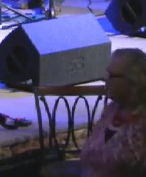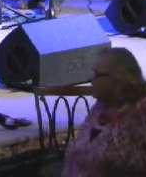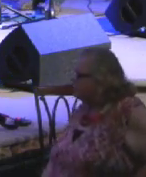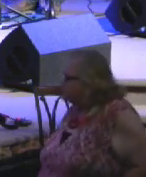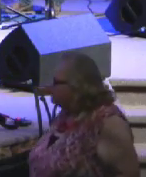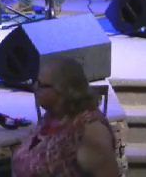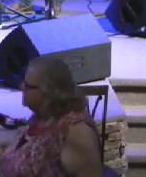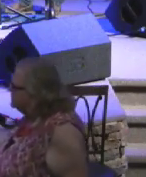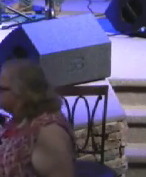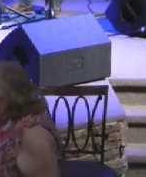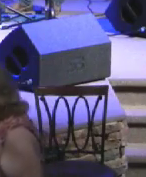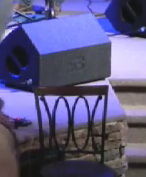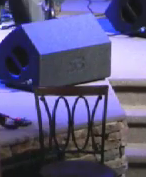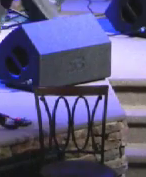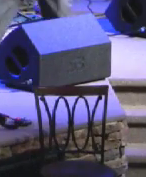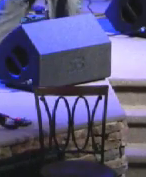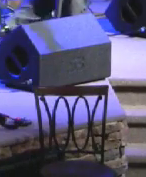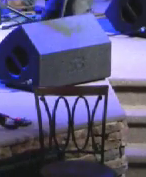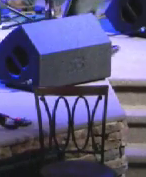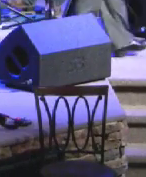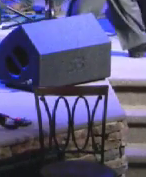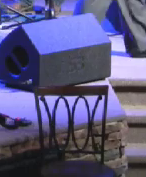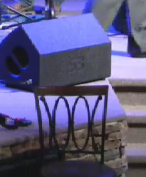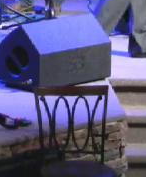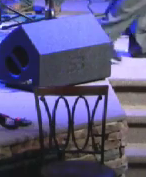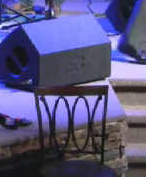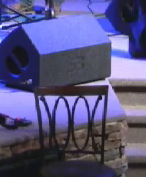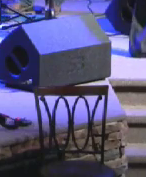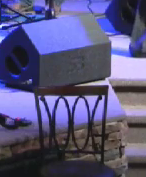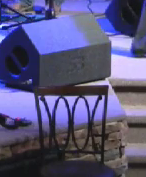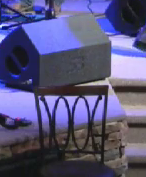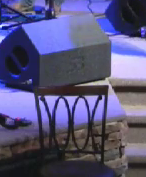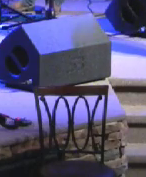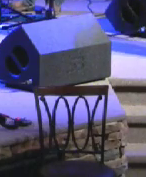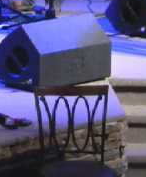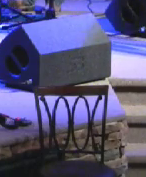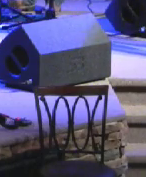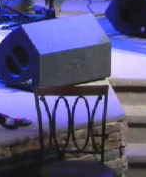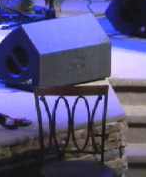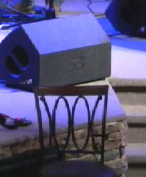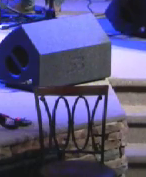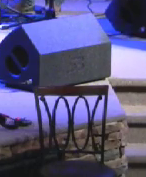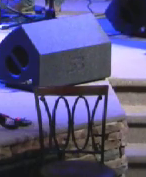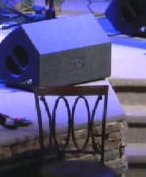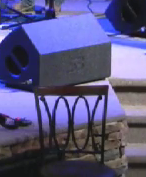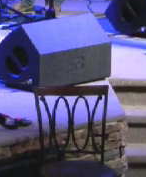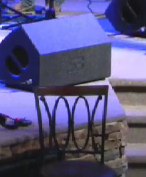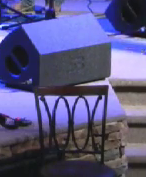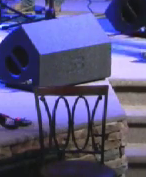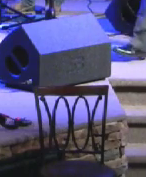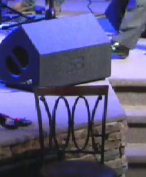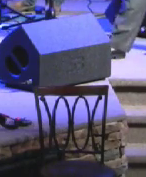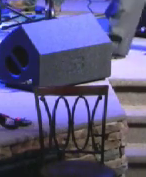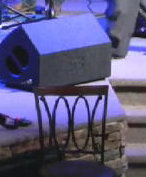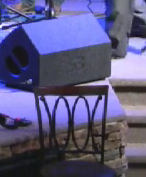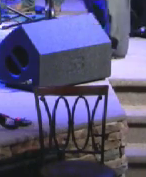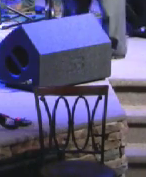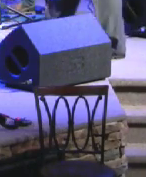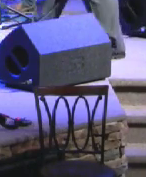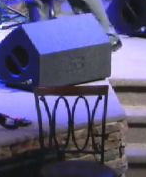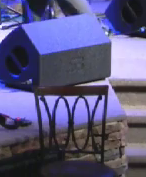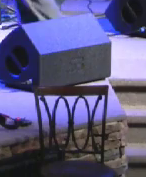you want to see a change in your life? You want to see a change from the things of your past? You want to see a change right now? Maybe you're facing some issues